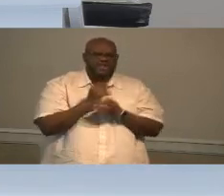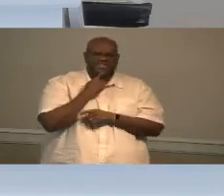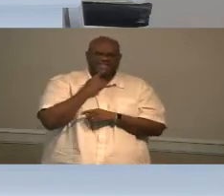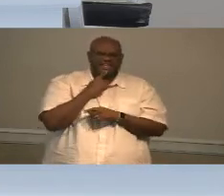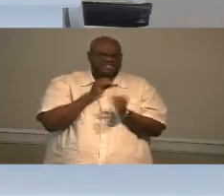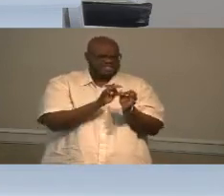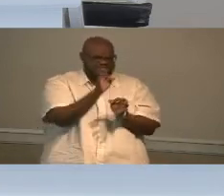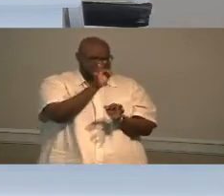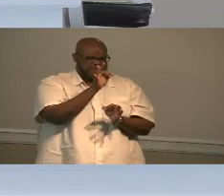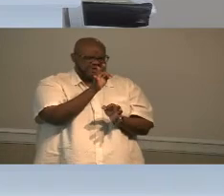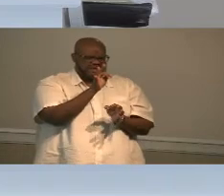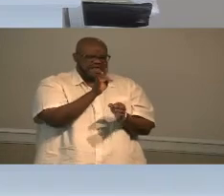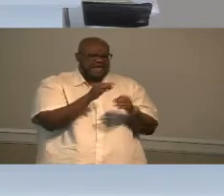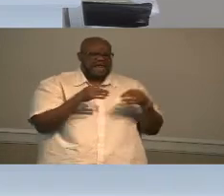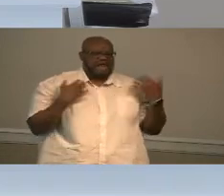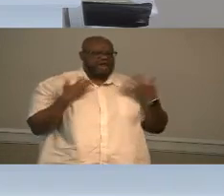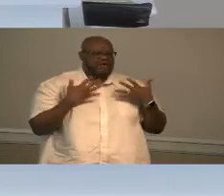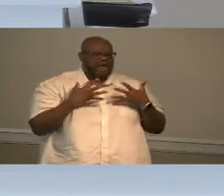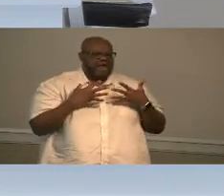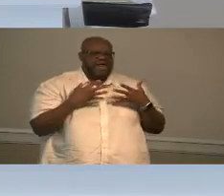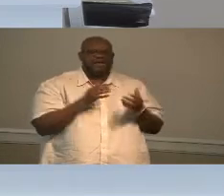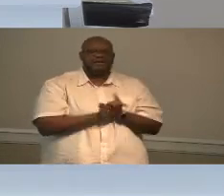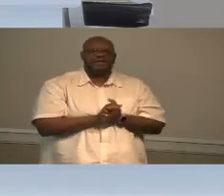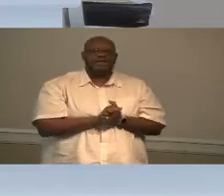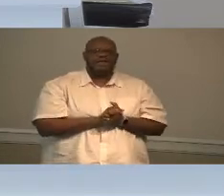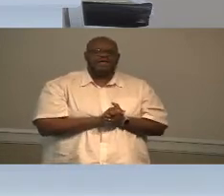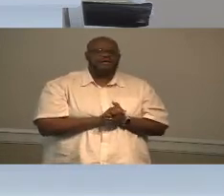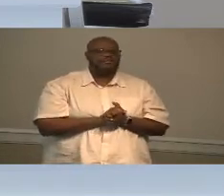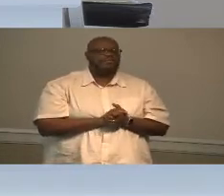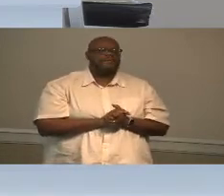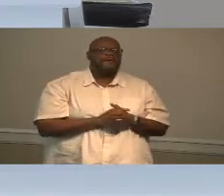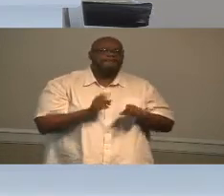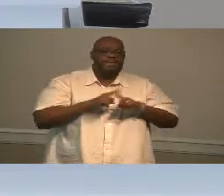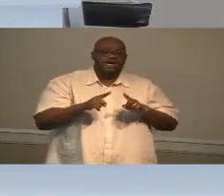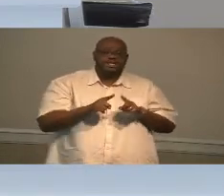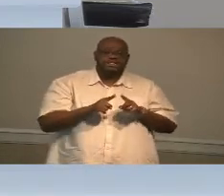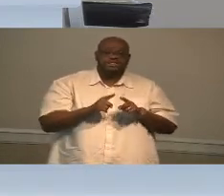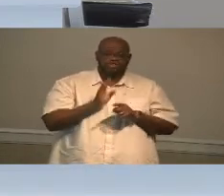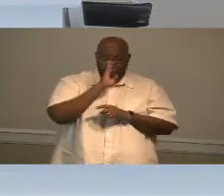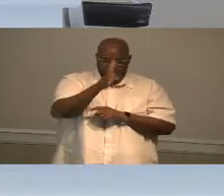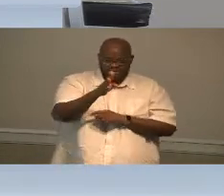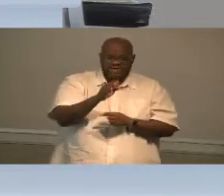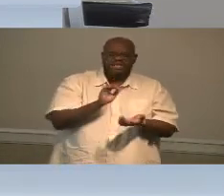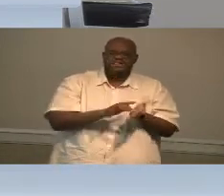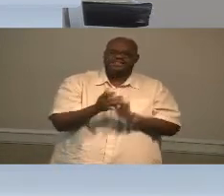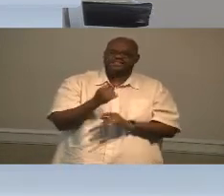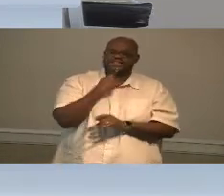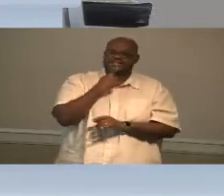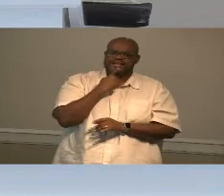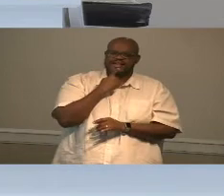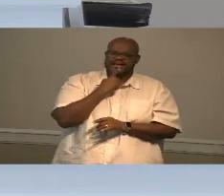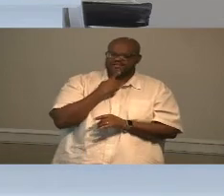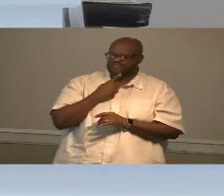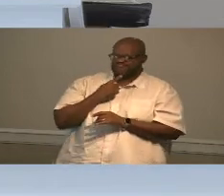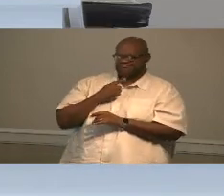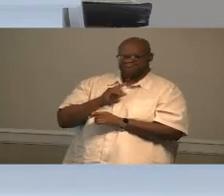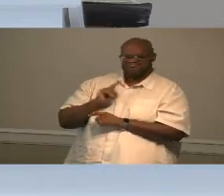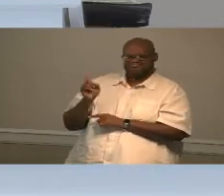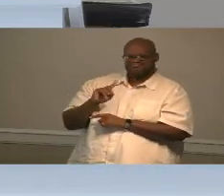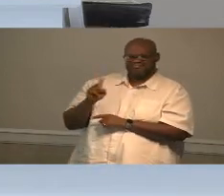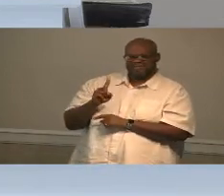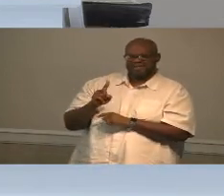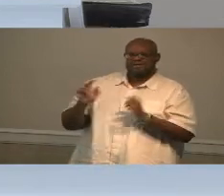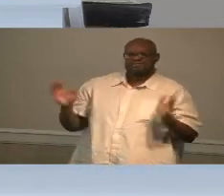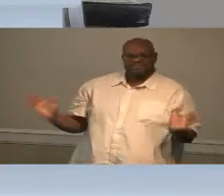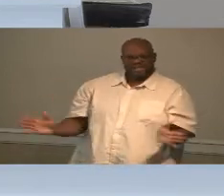spirit." They cried out for fear. But straightway Jesus spake unto them, saying, "Be of